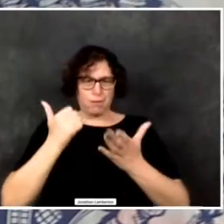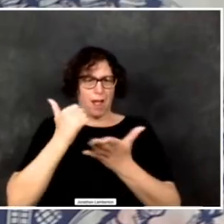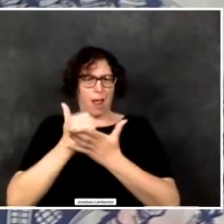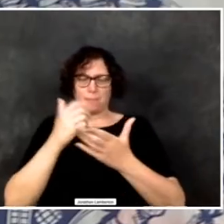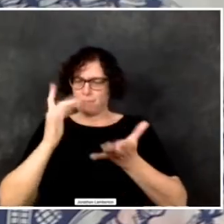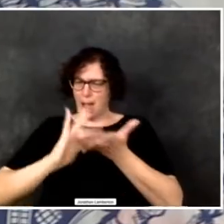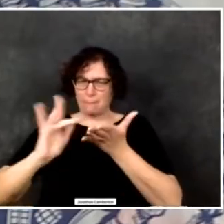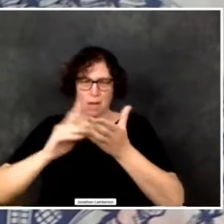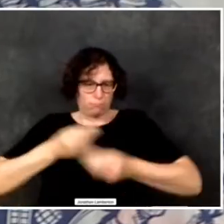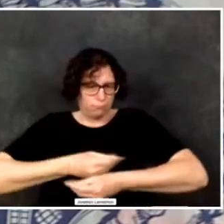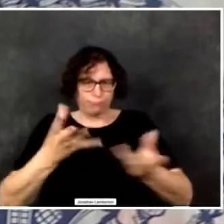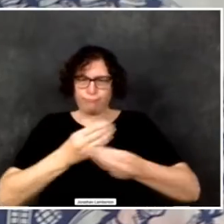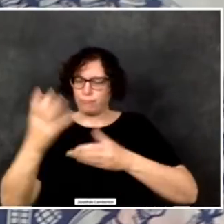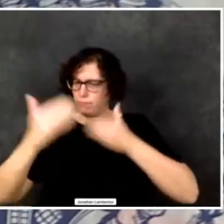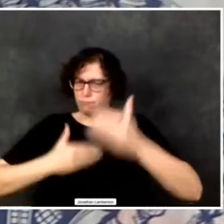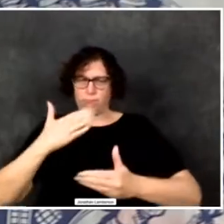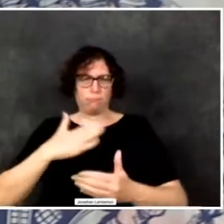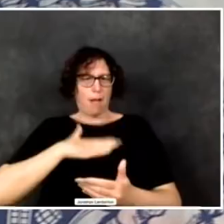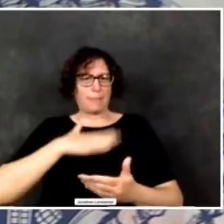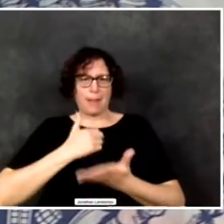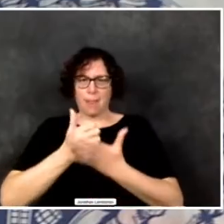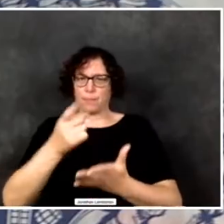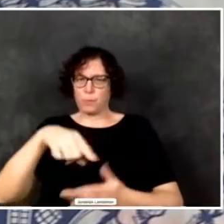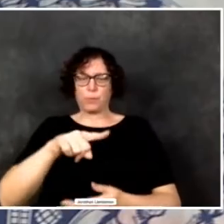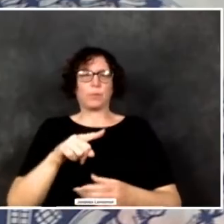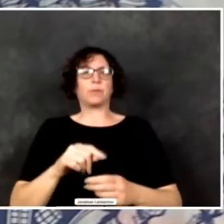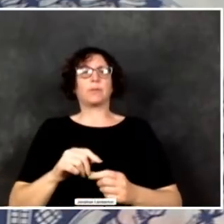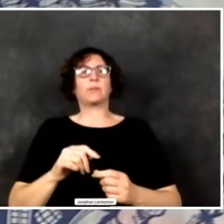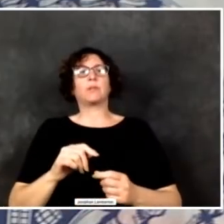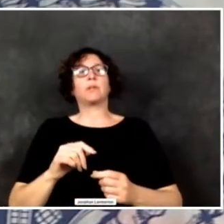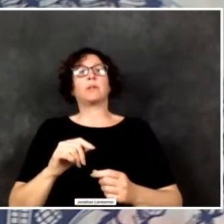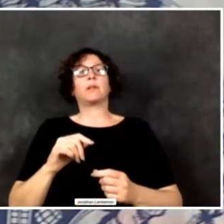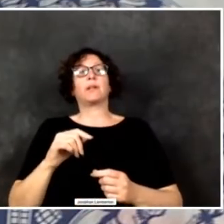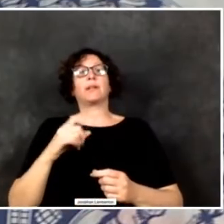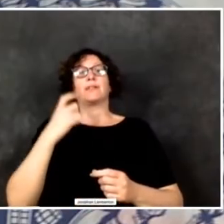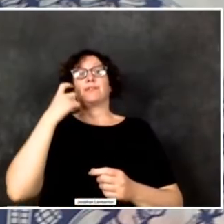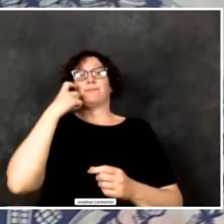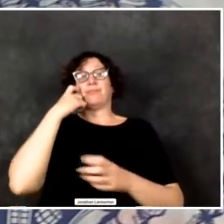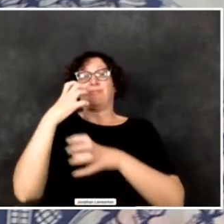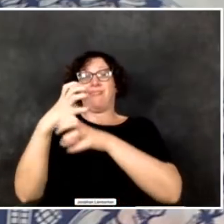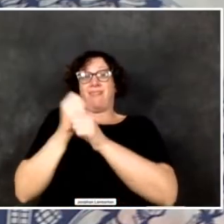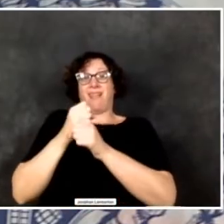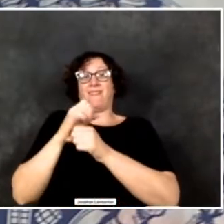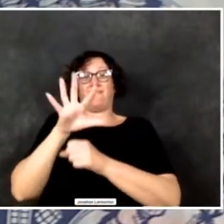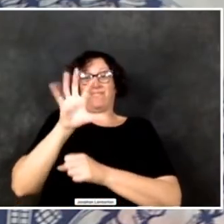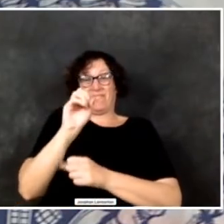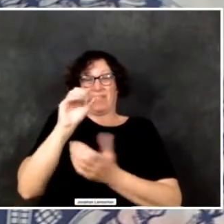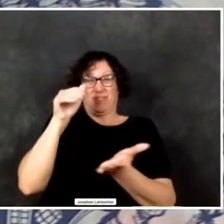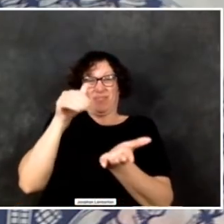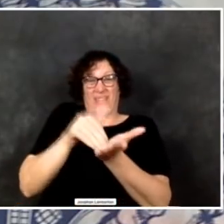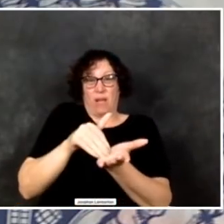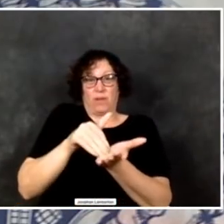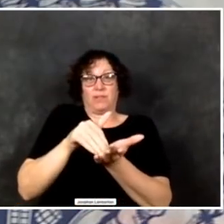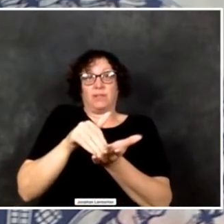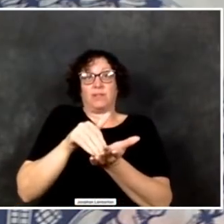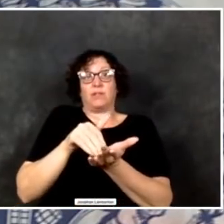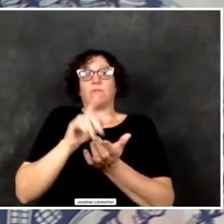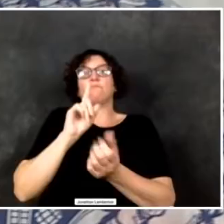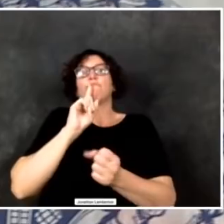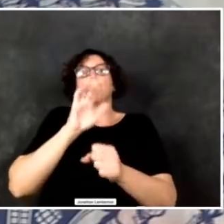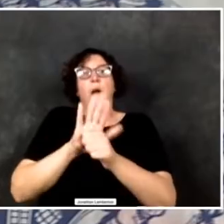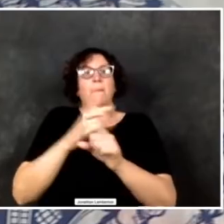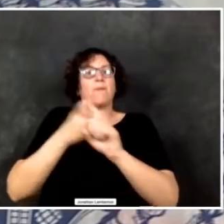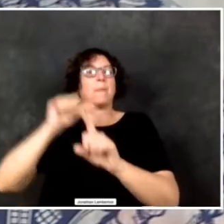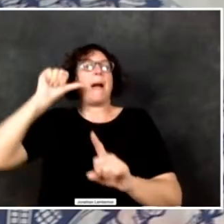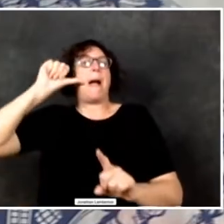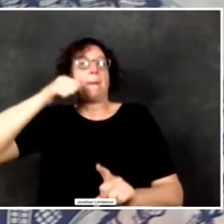that 50,000 we needed. That was outstanding until yesterday when we got the affirmation from Tim Cook that they would be here rapidly. We're just going to be